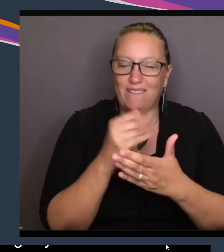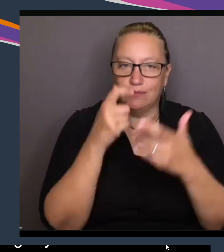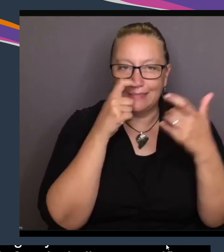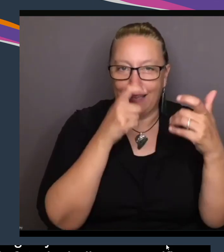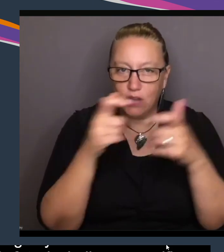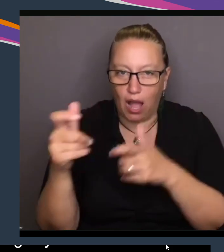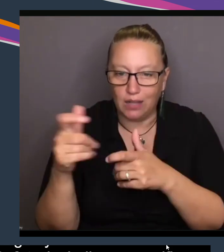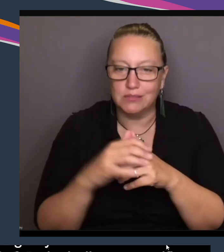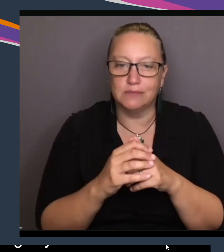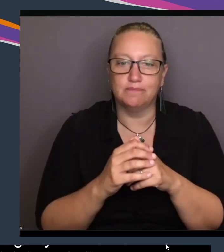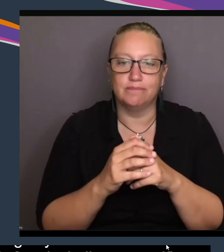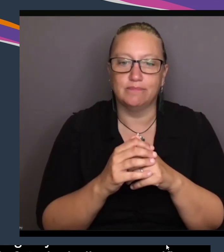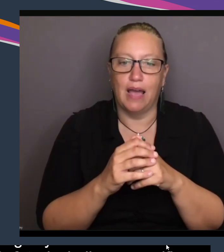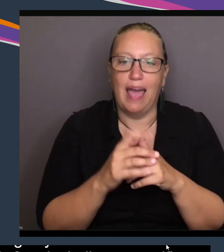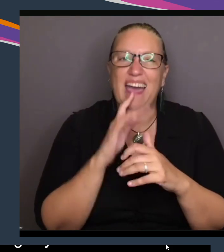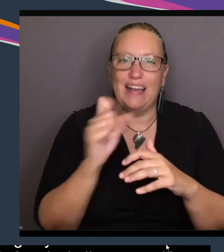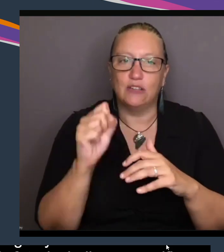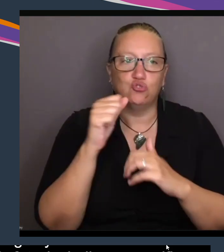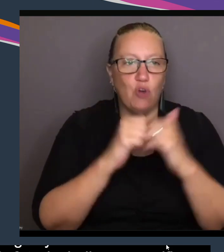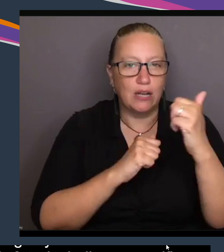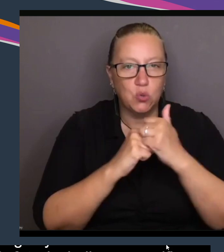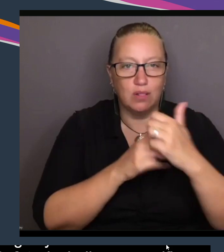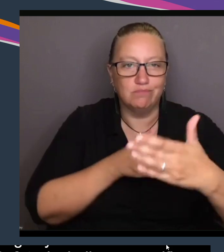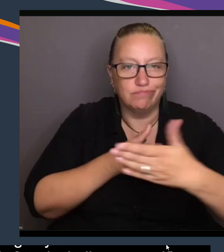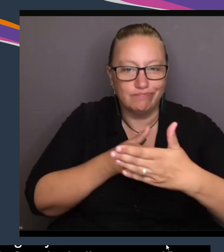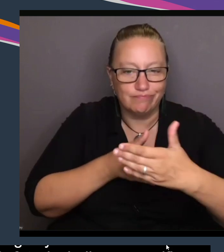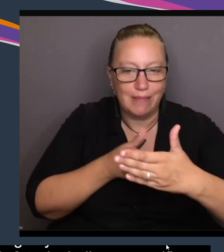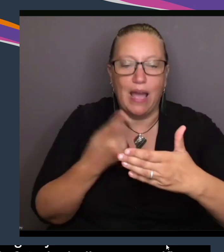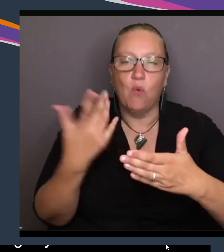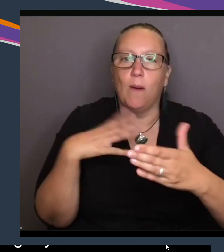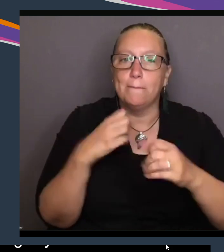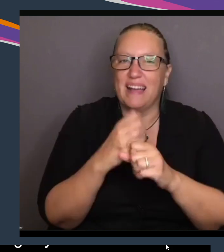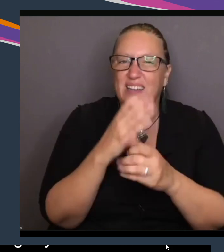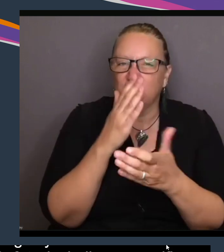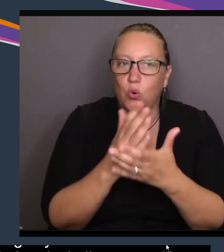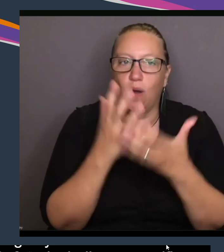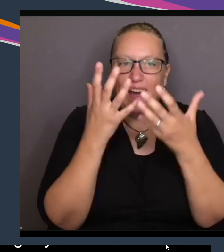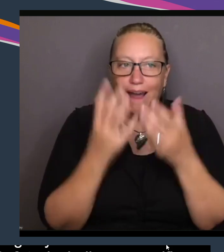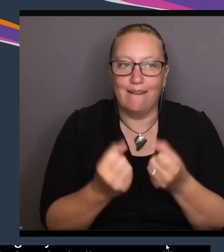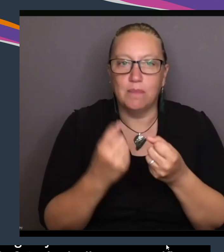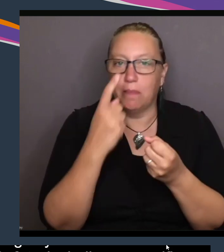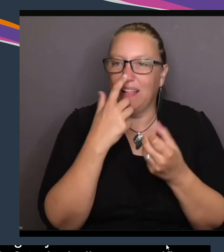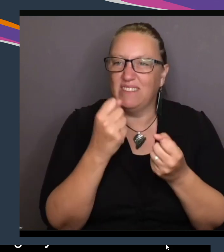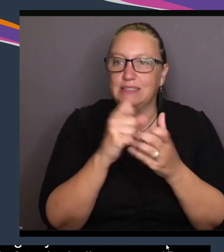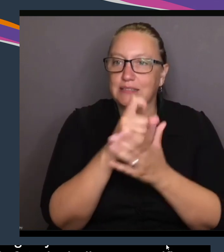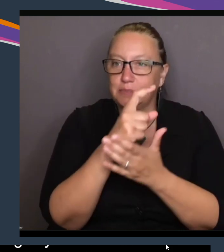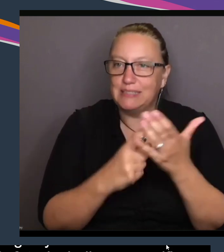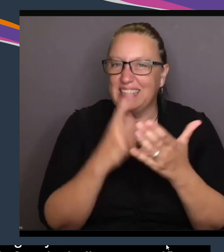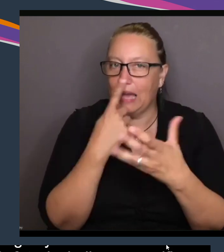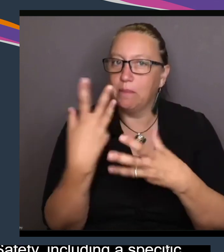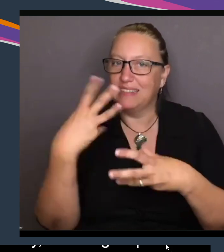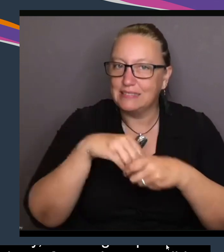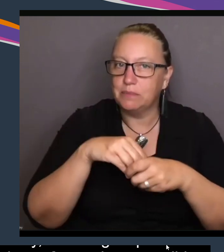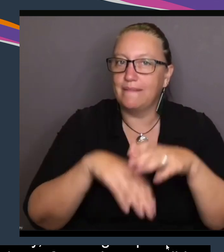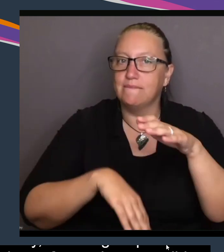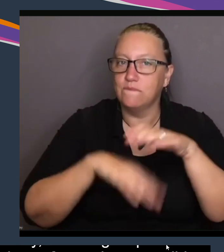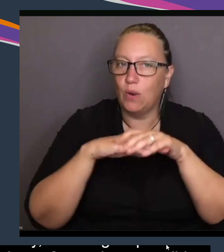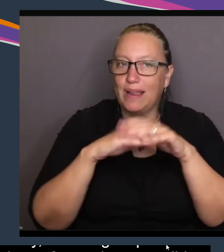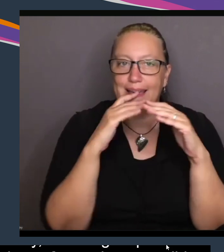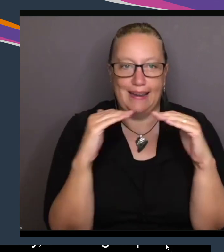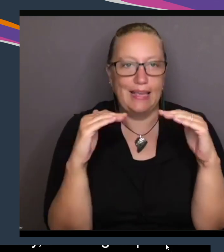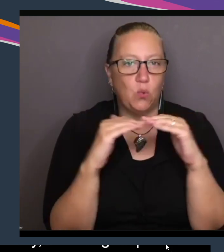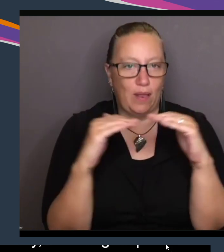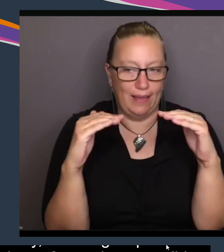disability can participate fully and equally. These priorities reflect what we've heard from years